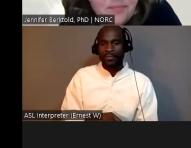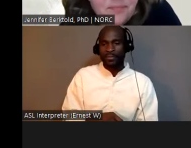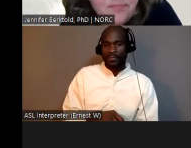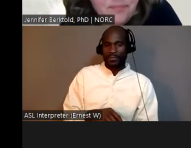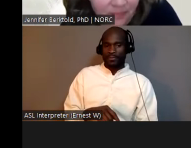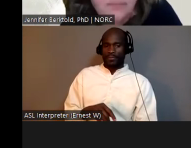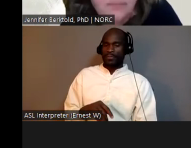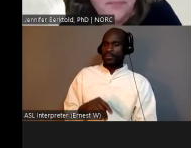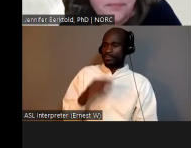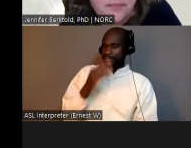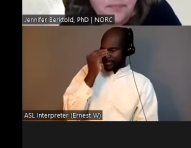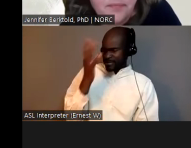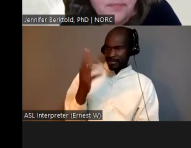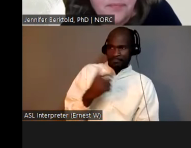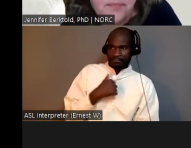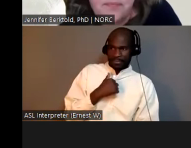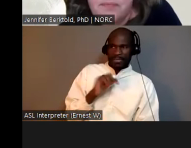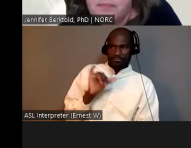well. Mm-hmm.